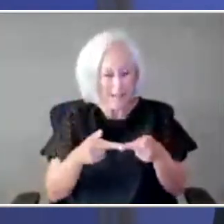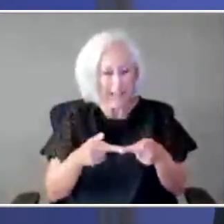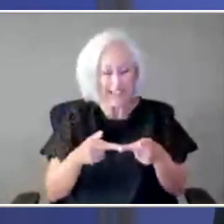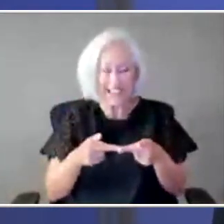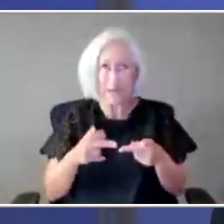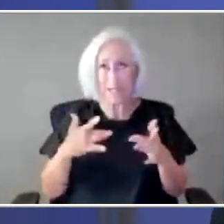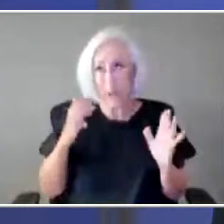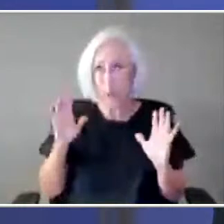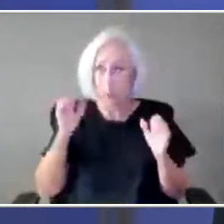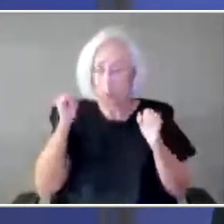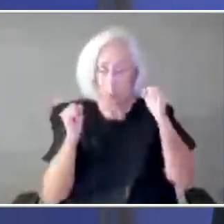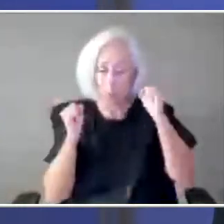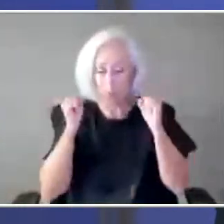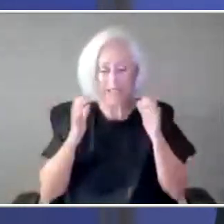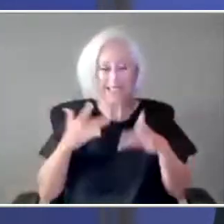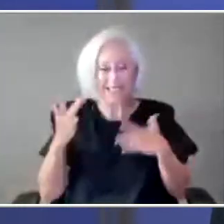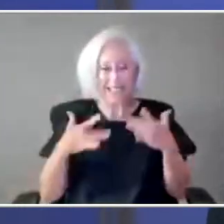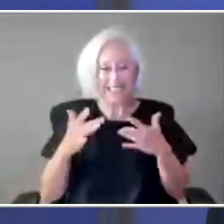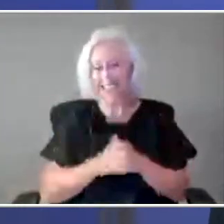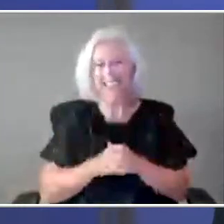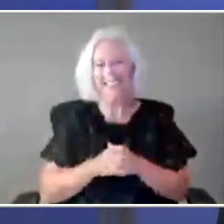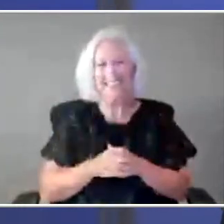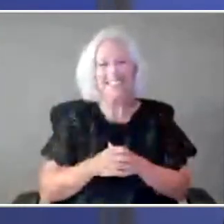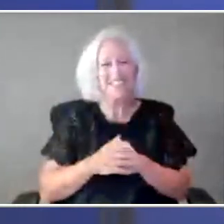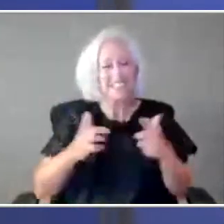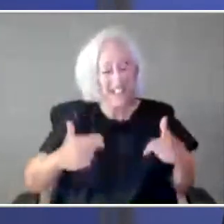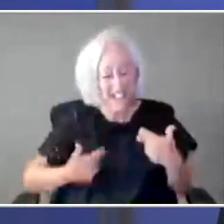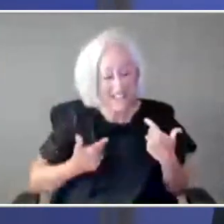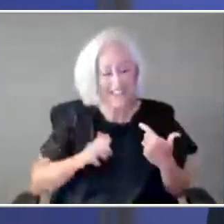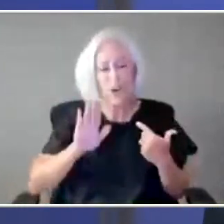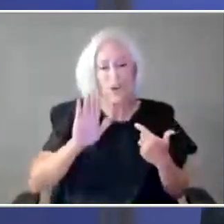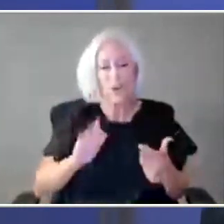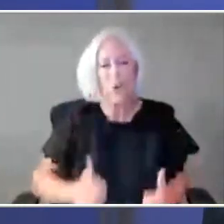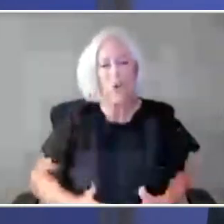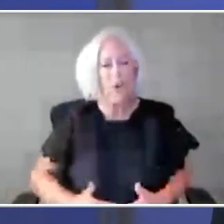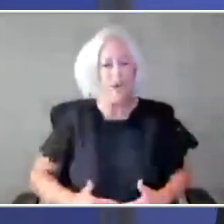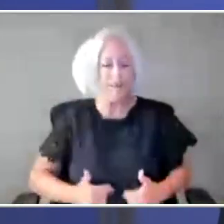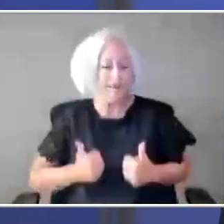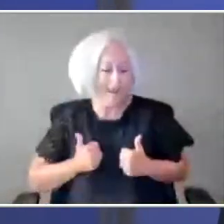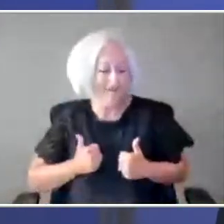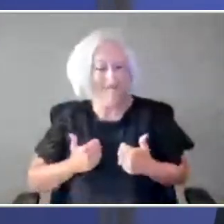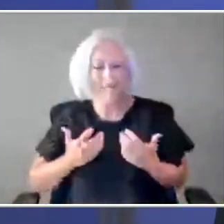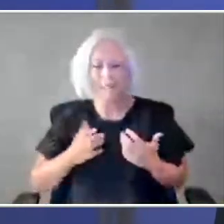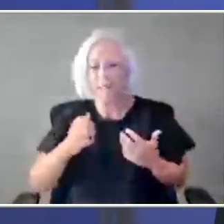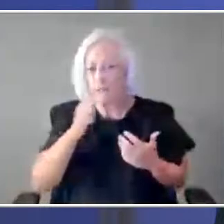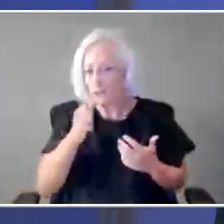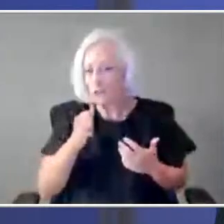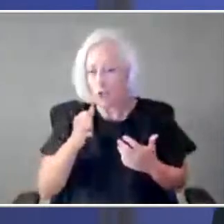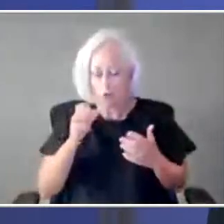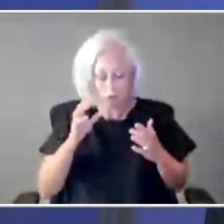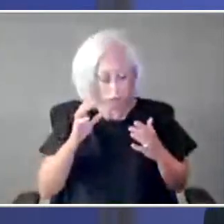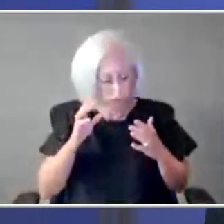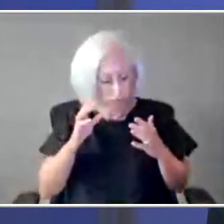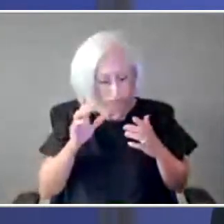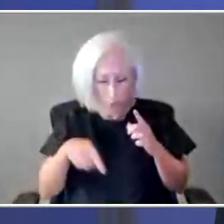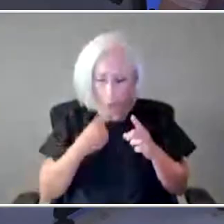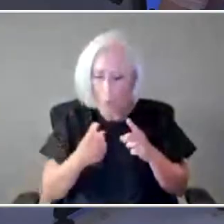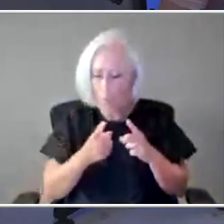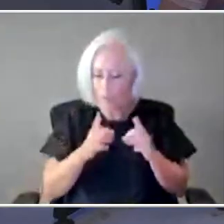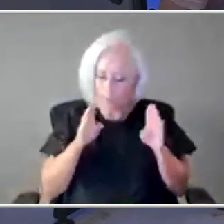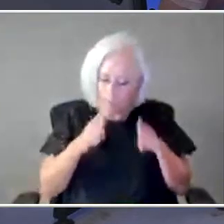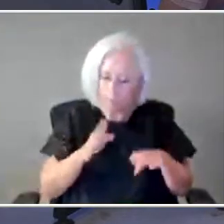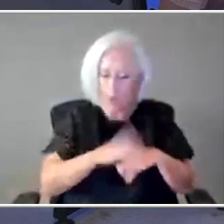know, yeah, live your life. Don't be defined by it. Don't be defined by it. And if you have to push yourself a little bit, push yourself. Dr.